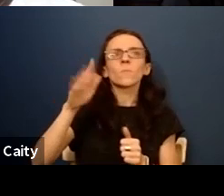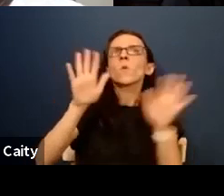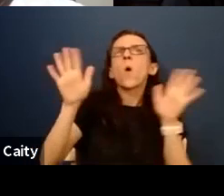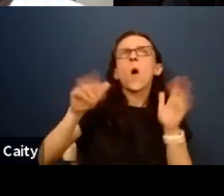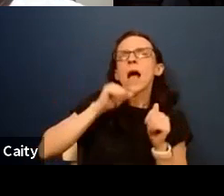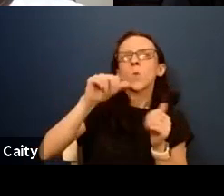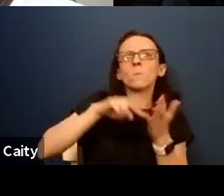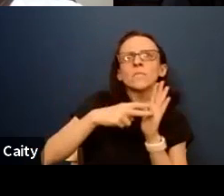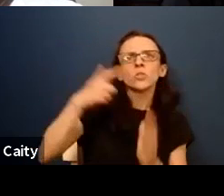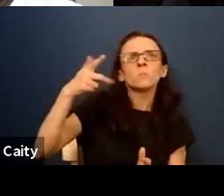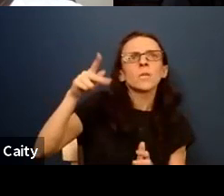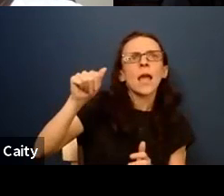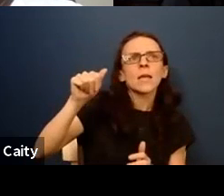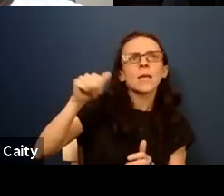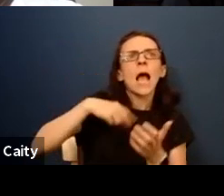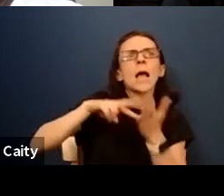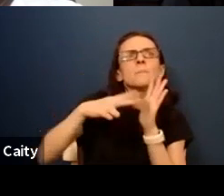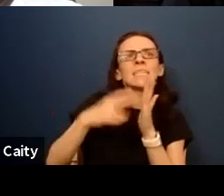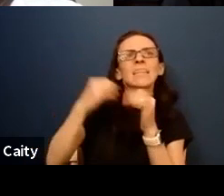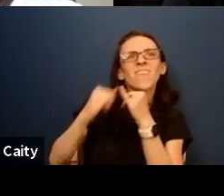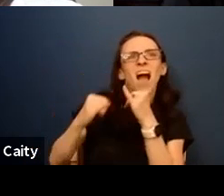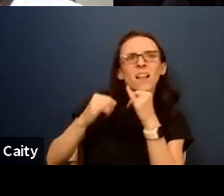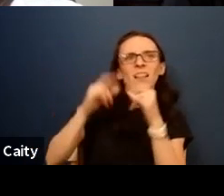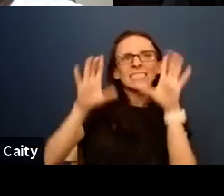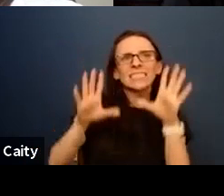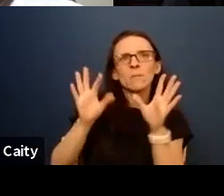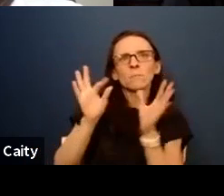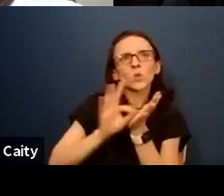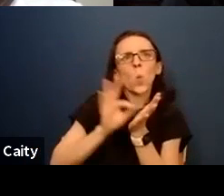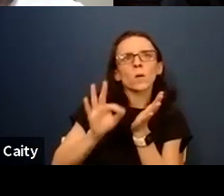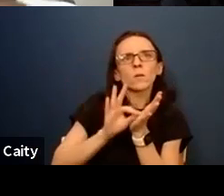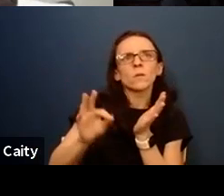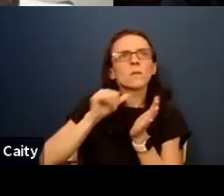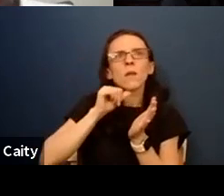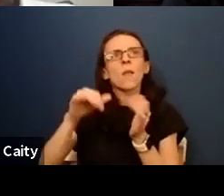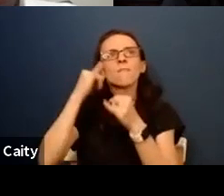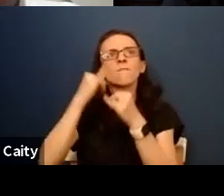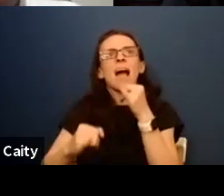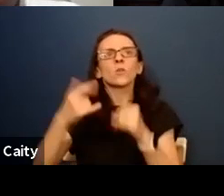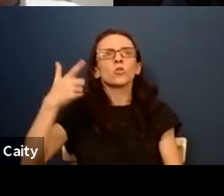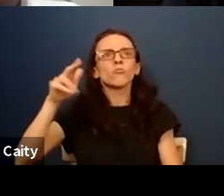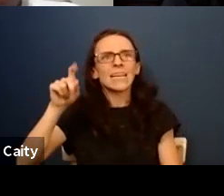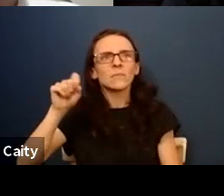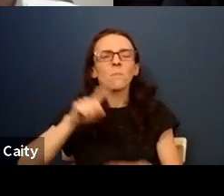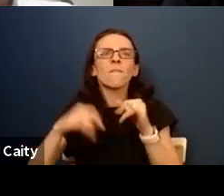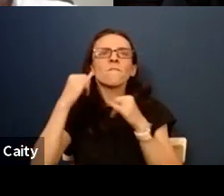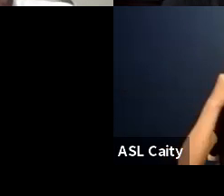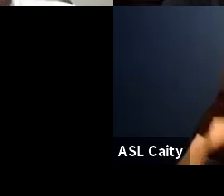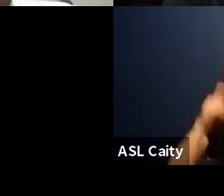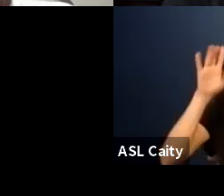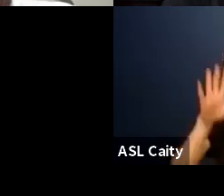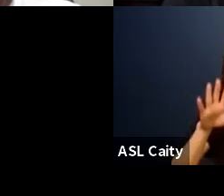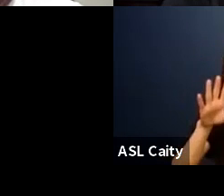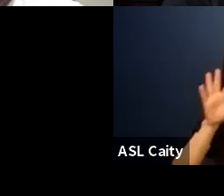about GPA. I'm talking about the final exam score, not the final grades, but the final exam score for math and the